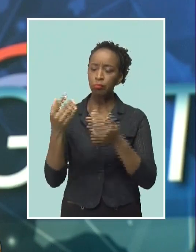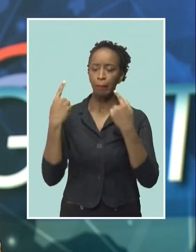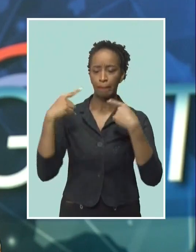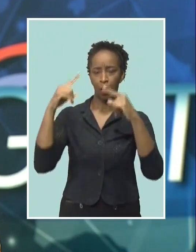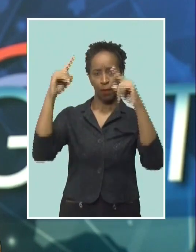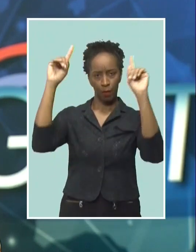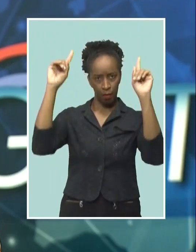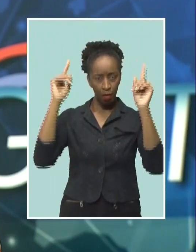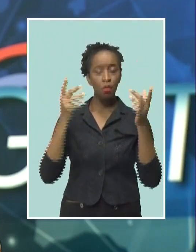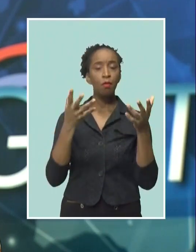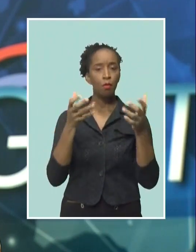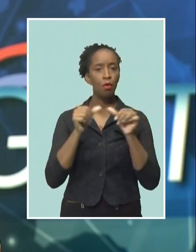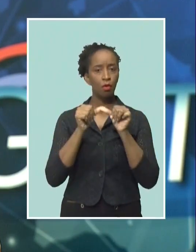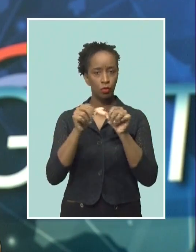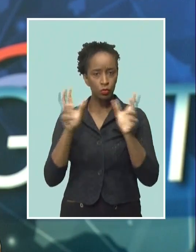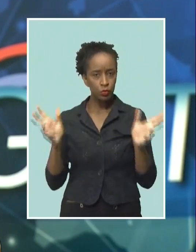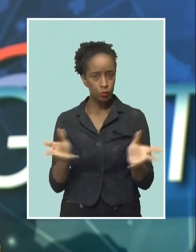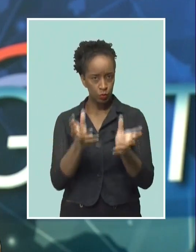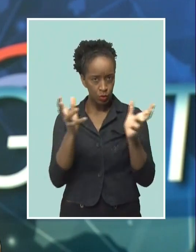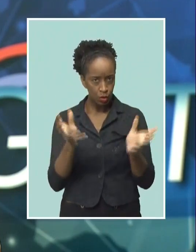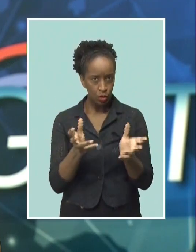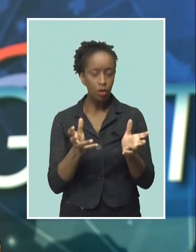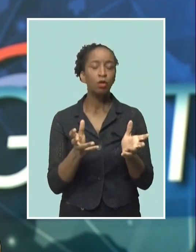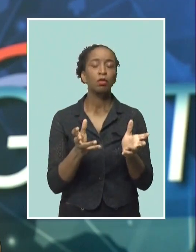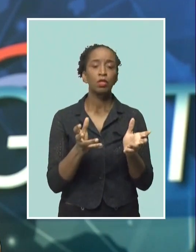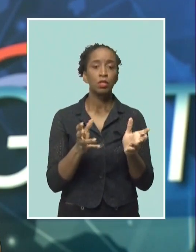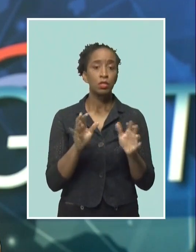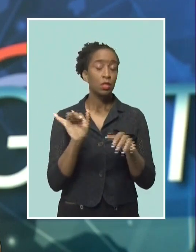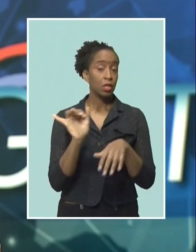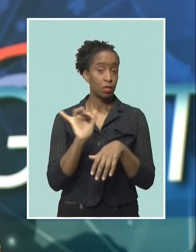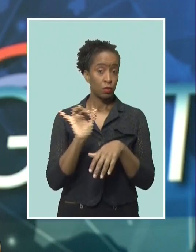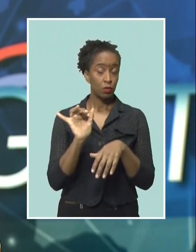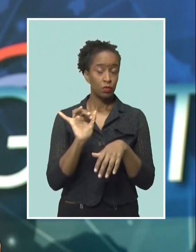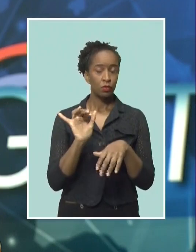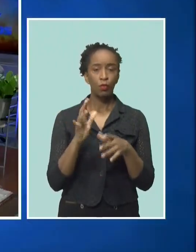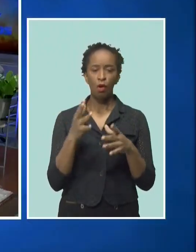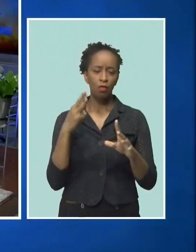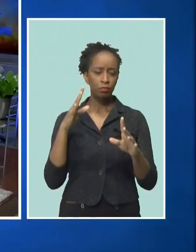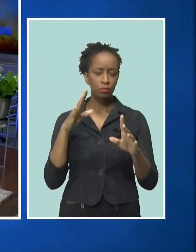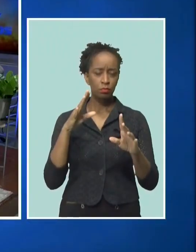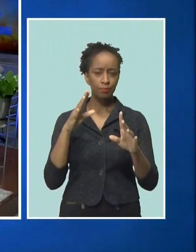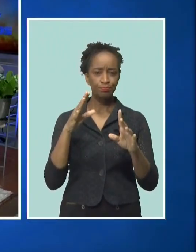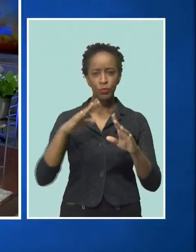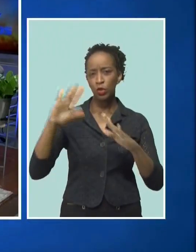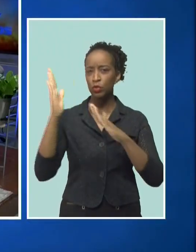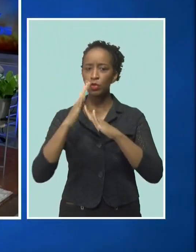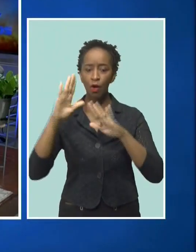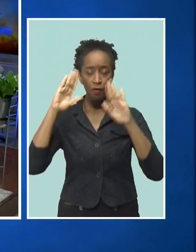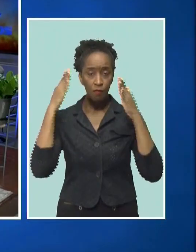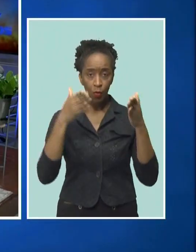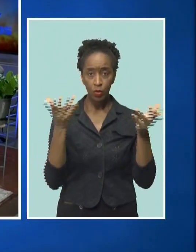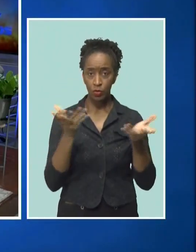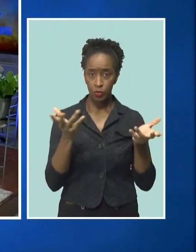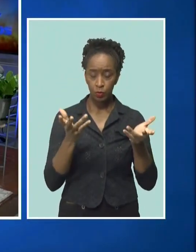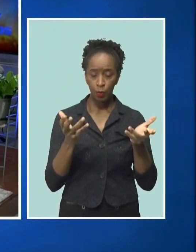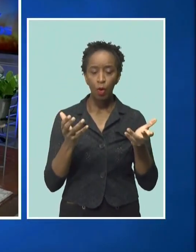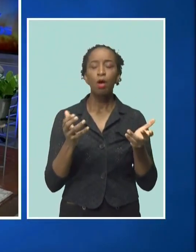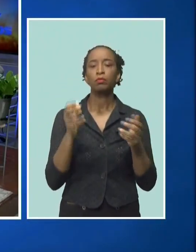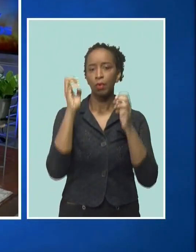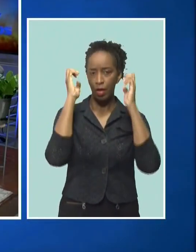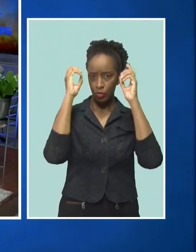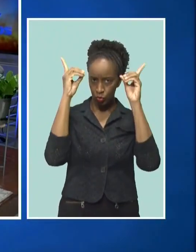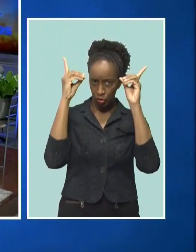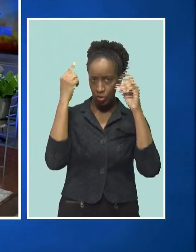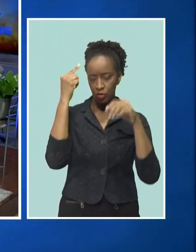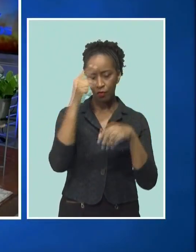education. He also was a guest on today's Morning Barbados. You have to see Barrow's legacy is creating